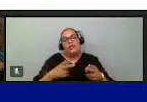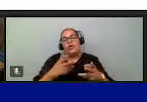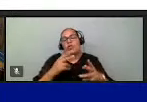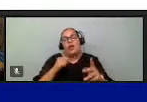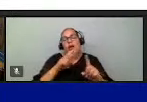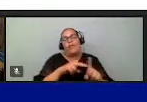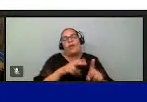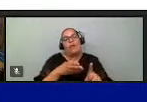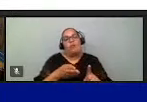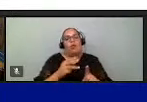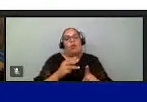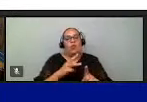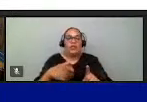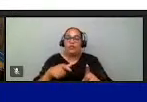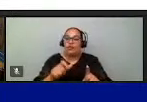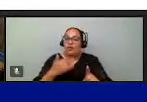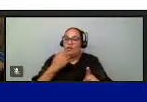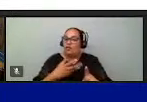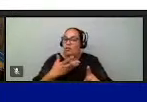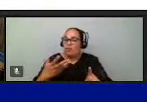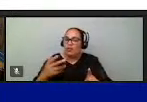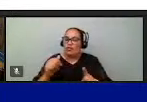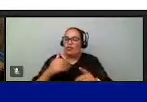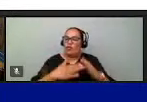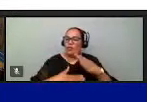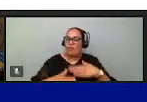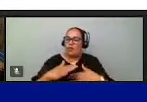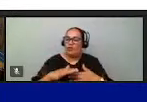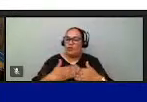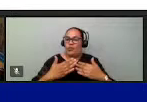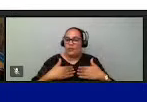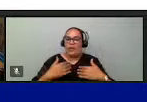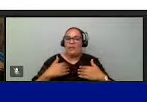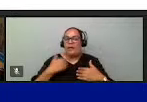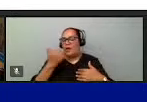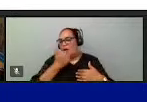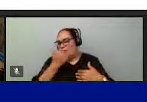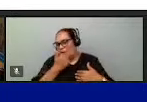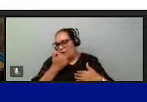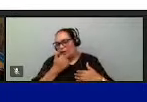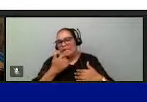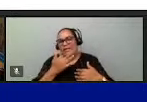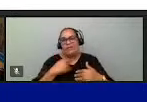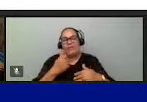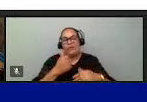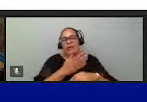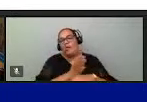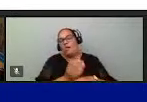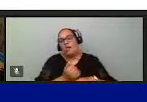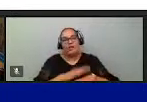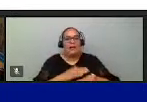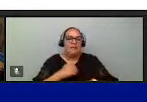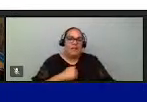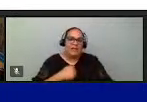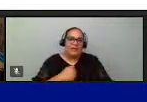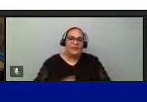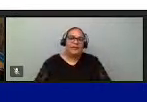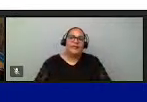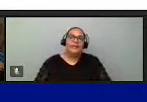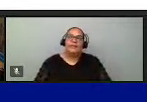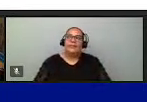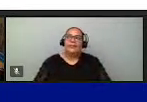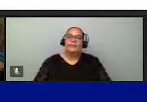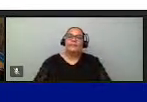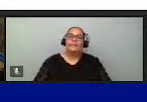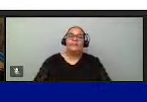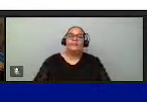the Western code Che thank you so much with for your patience with me I apologize if I went over my time no